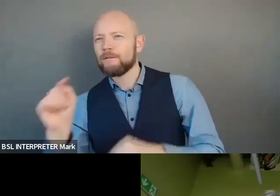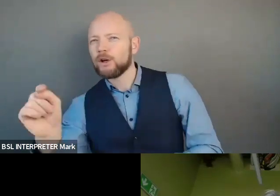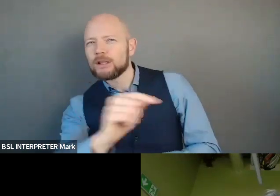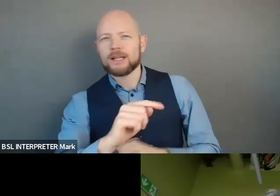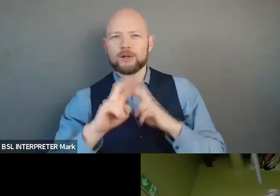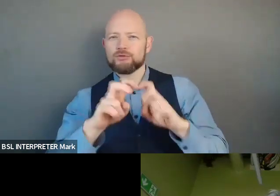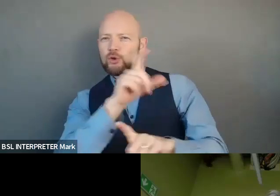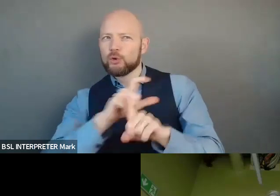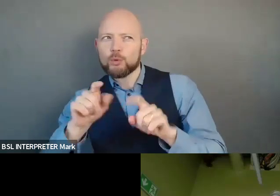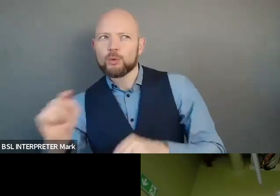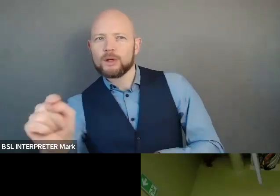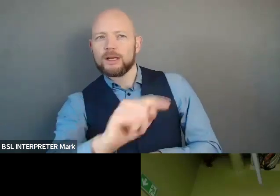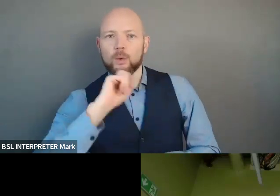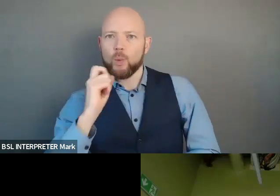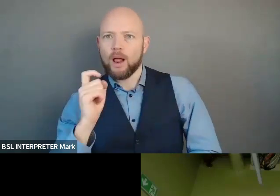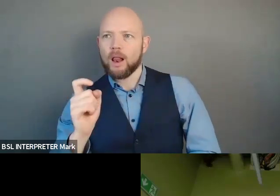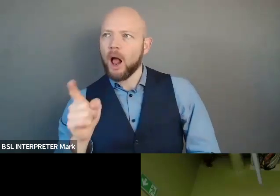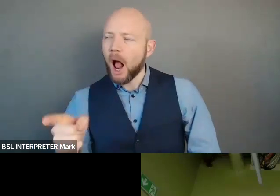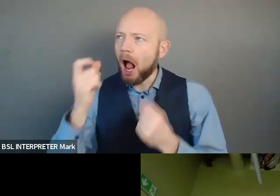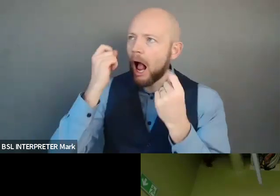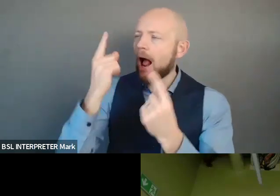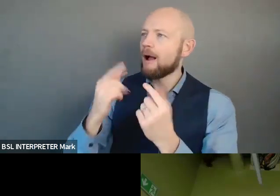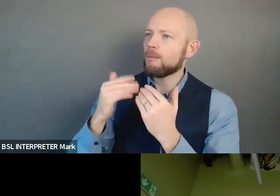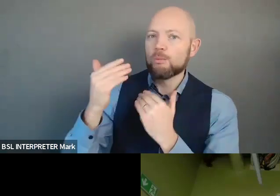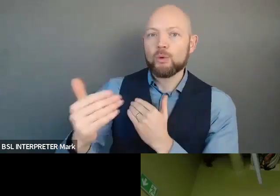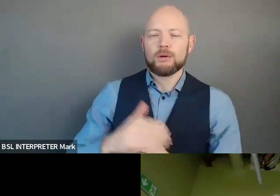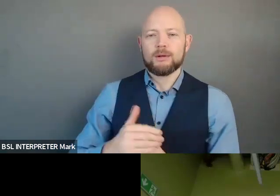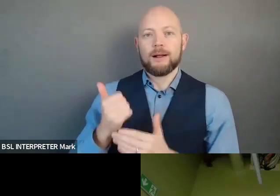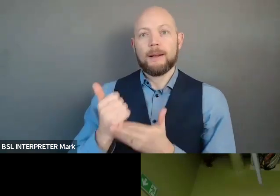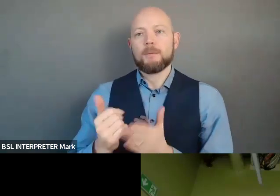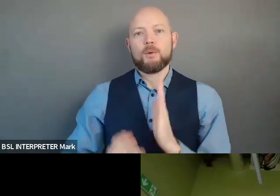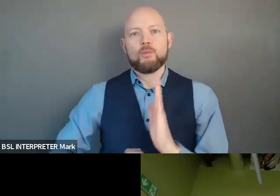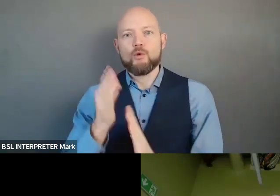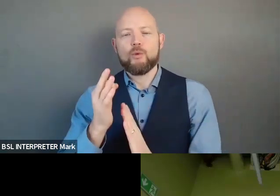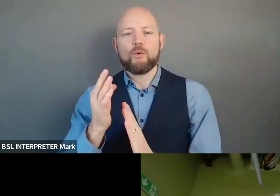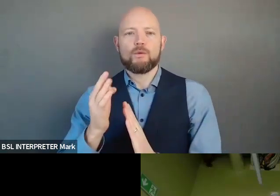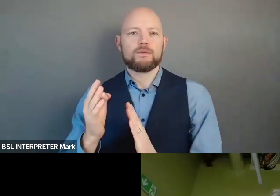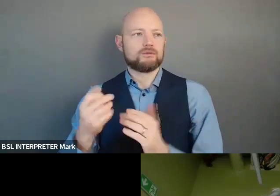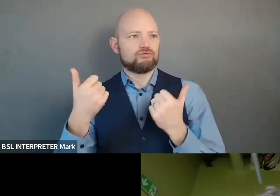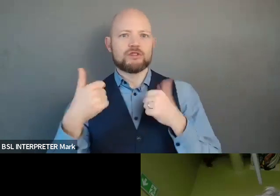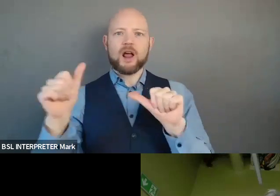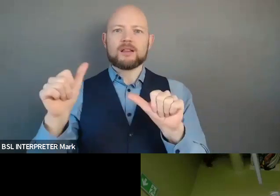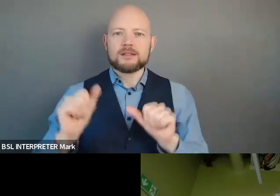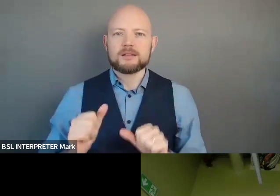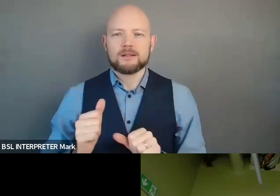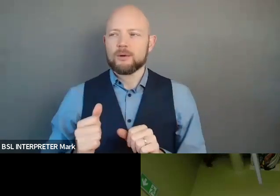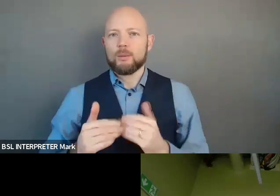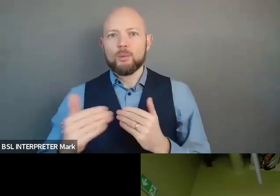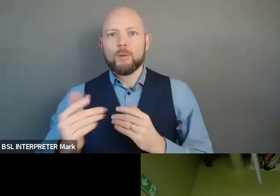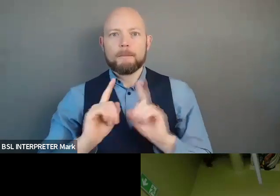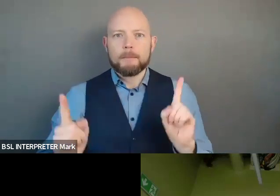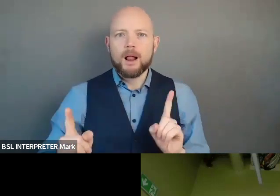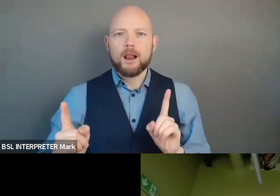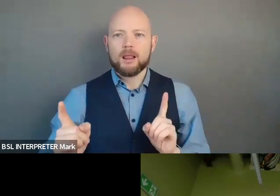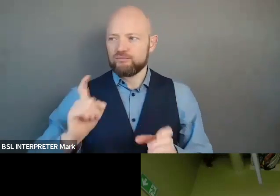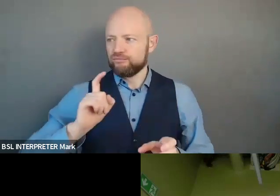way that we draw on results, and hopefully in due course it will actually refresh the pipeline of people coming into arts and humanities research,